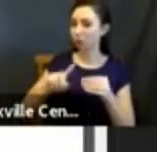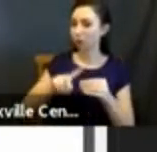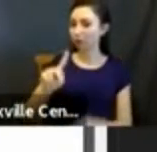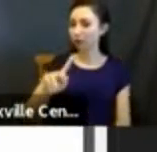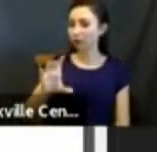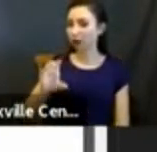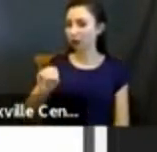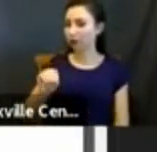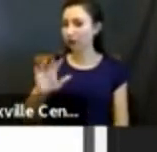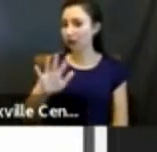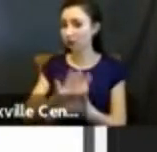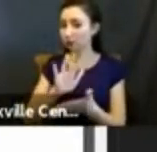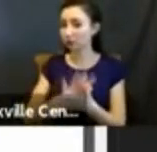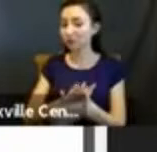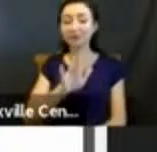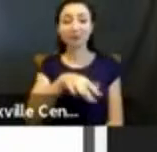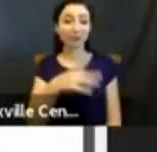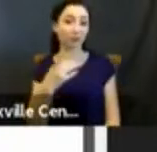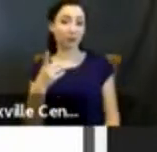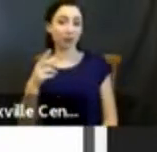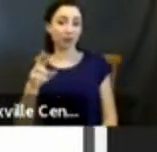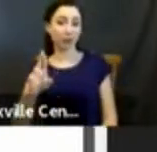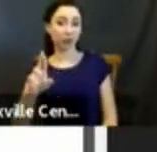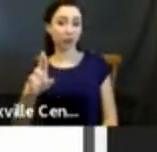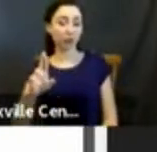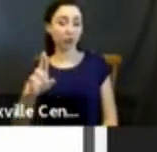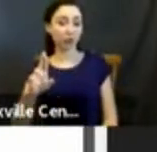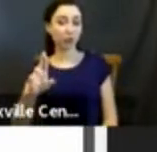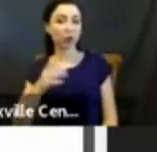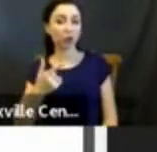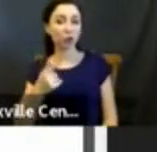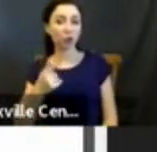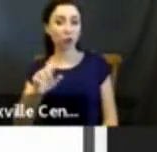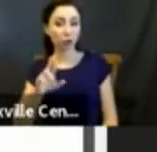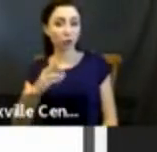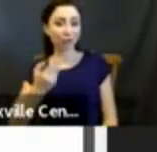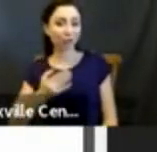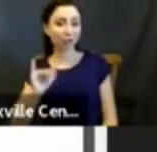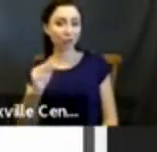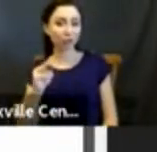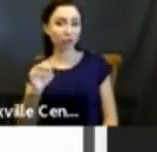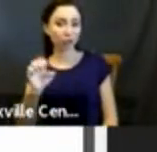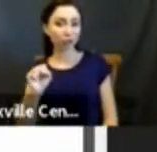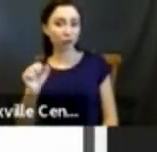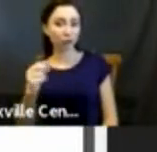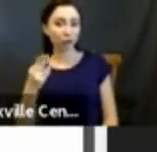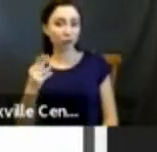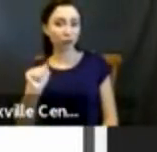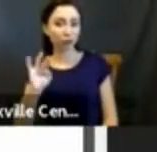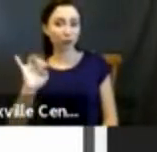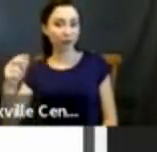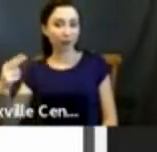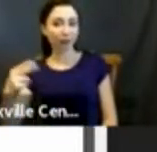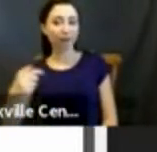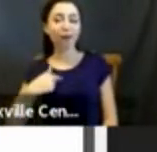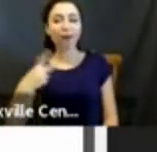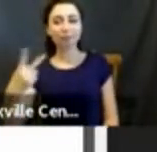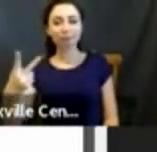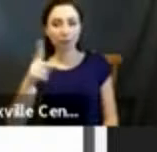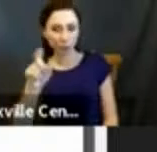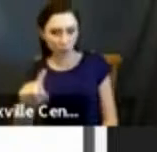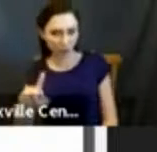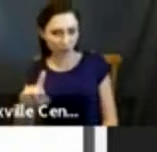Dr. Gocher, this is James Shamia. I had 2 questions, and it's probably for